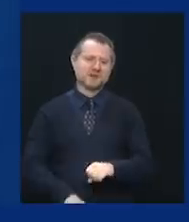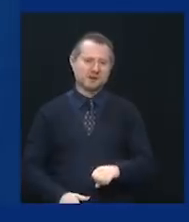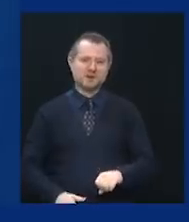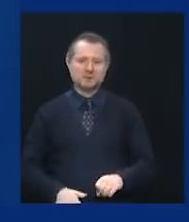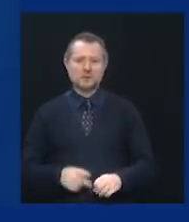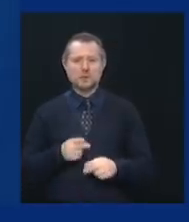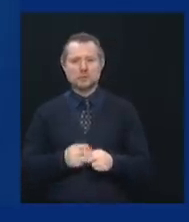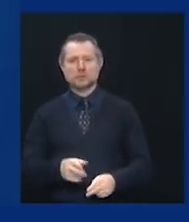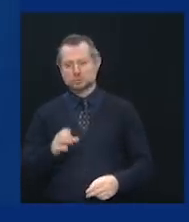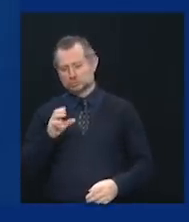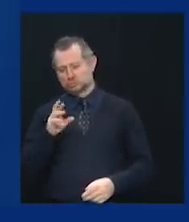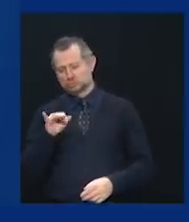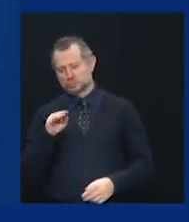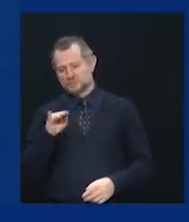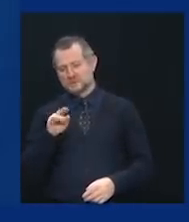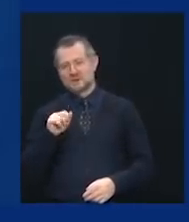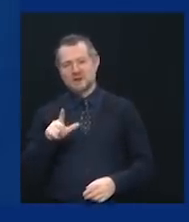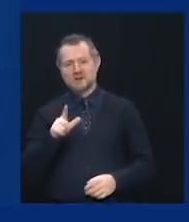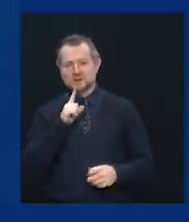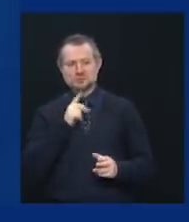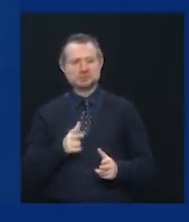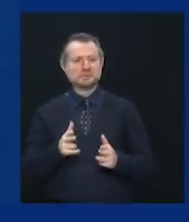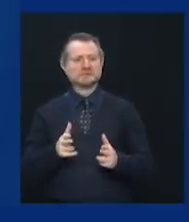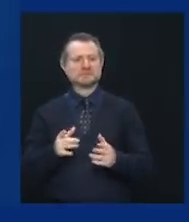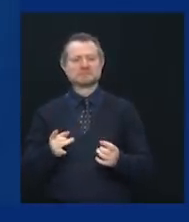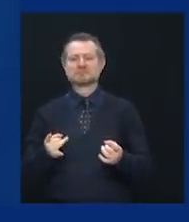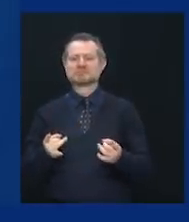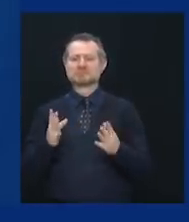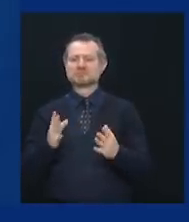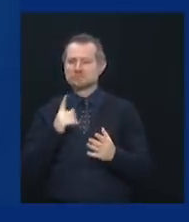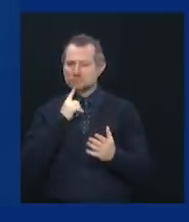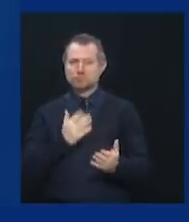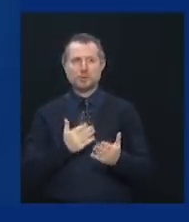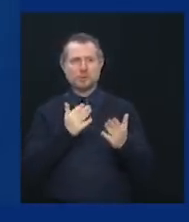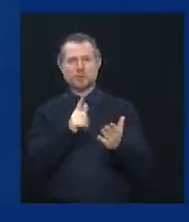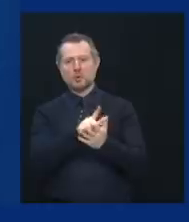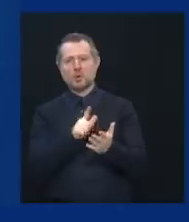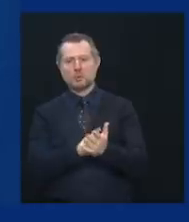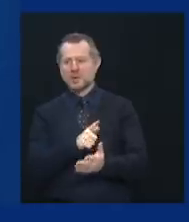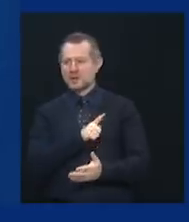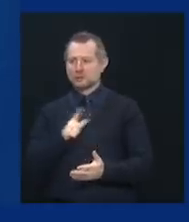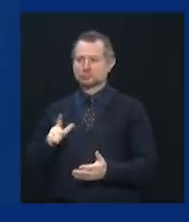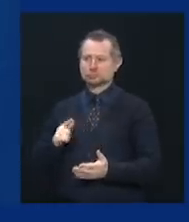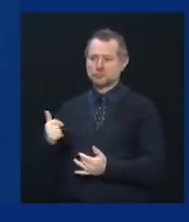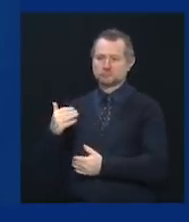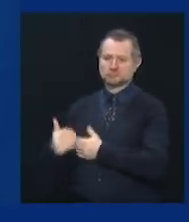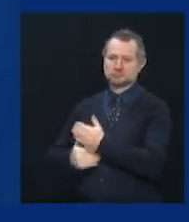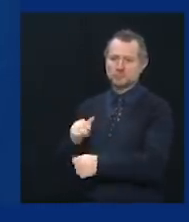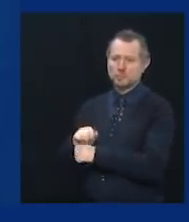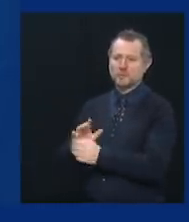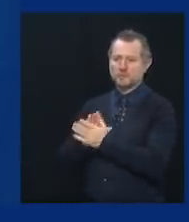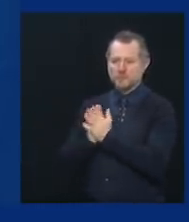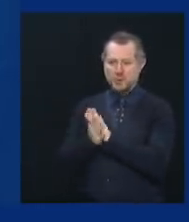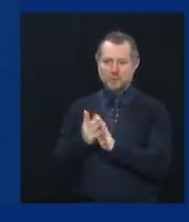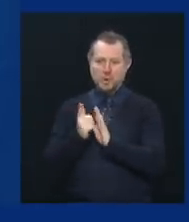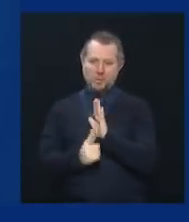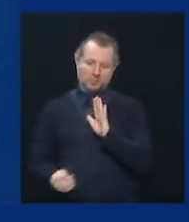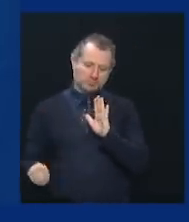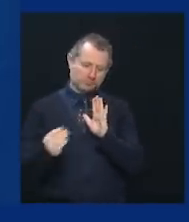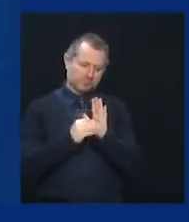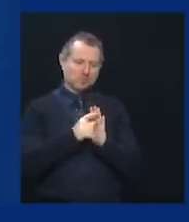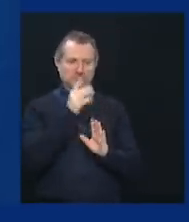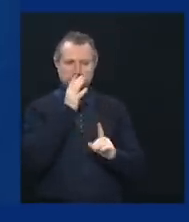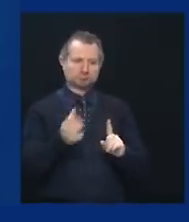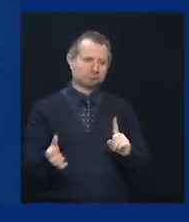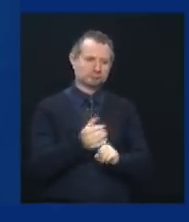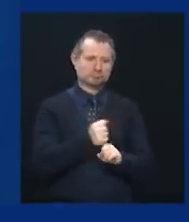opinion. And I'm going to be proposing a law for the legislature when they come back to make it a crime. You know, this vaccine